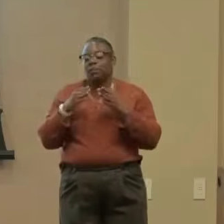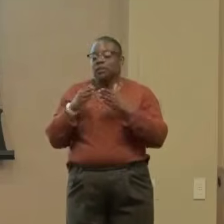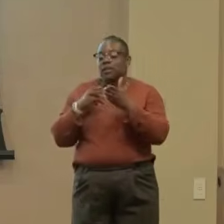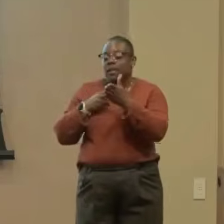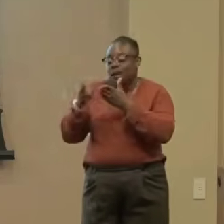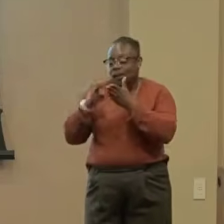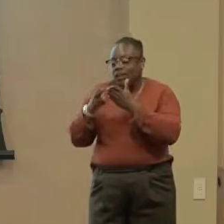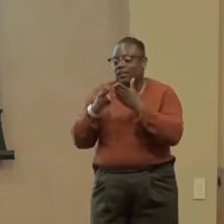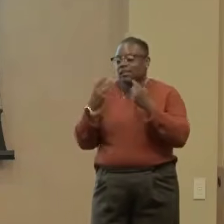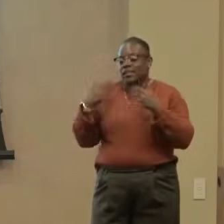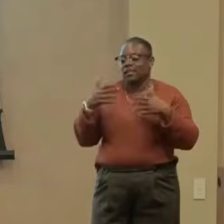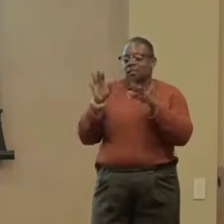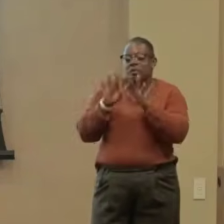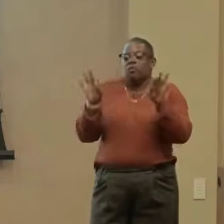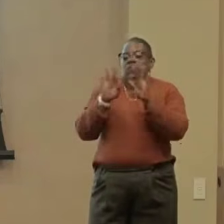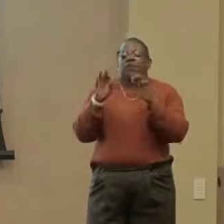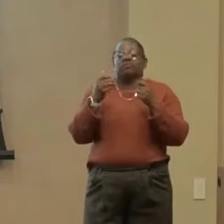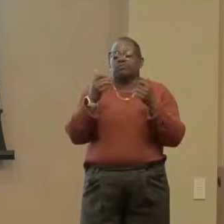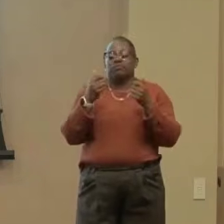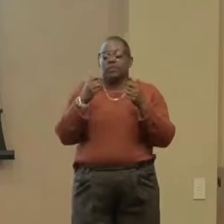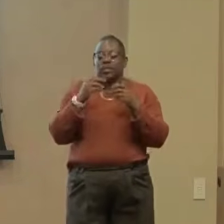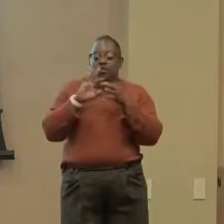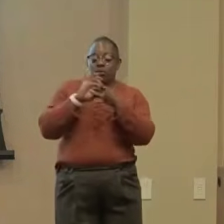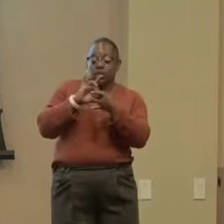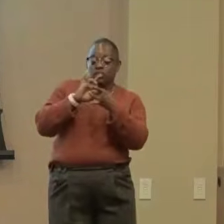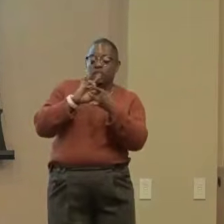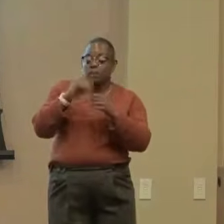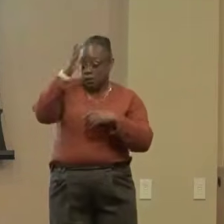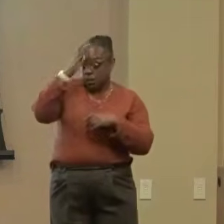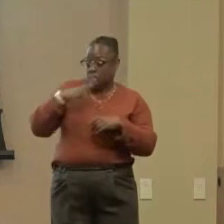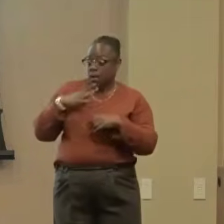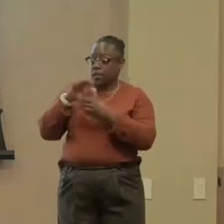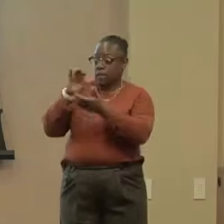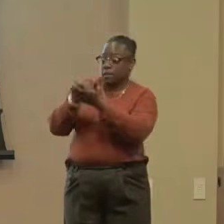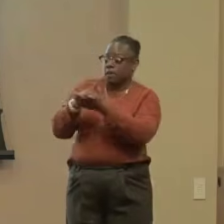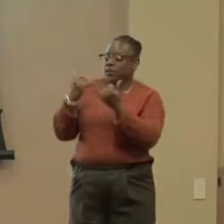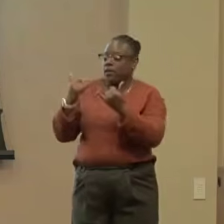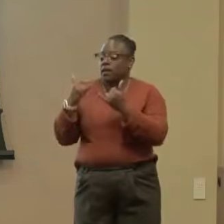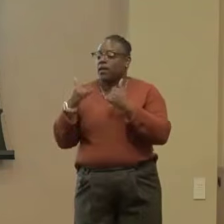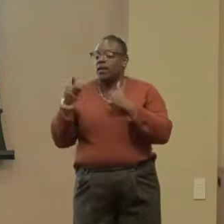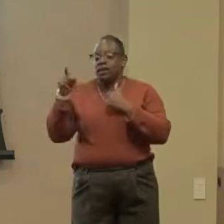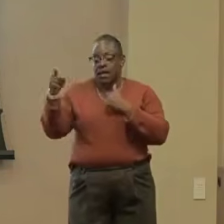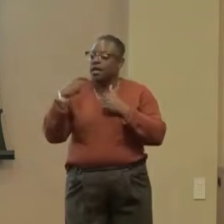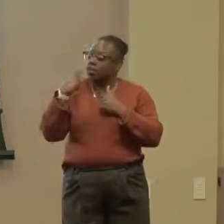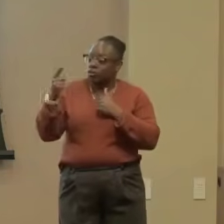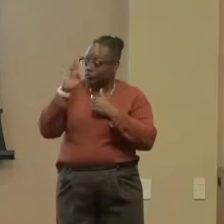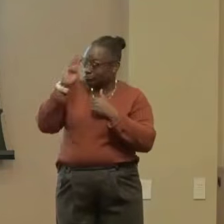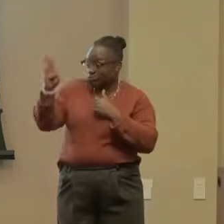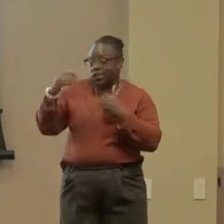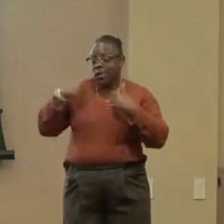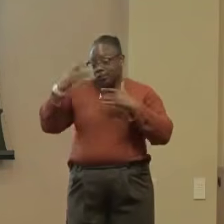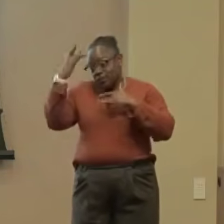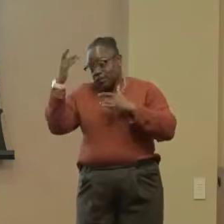relationship. The man that I married now, I told him up front, and he has even come to these conferences. He's come